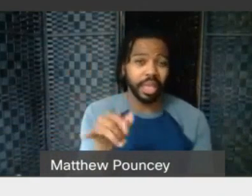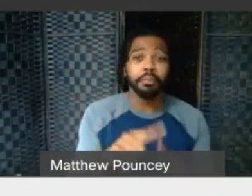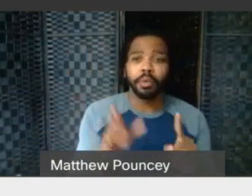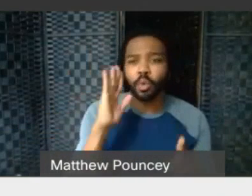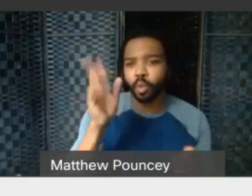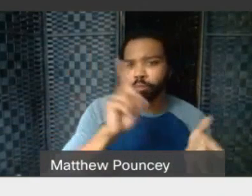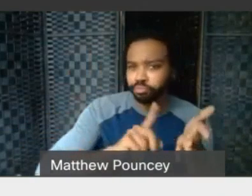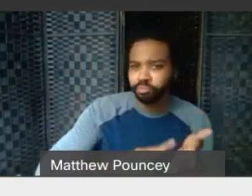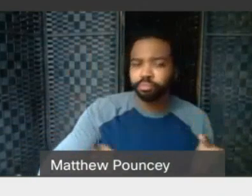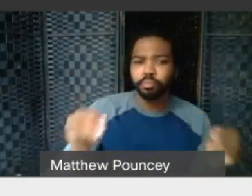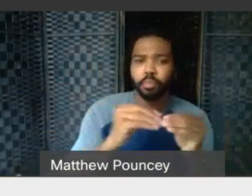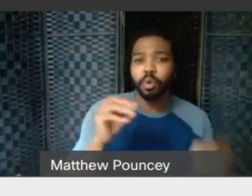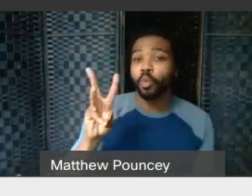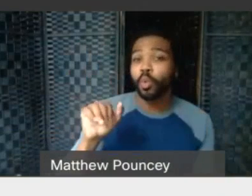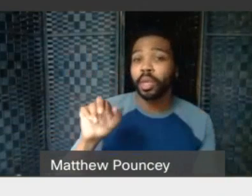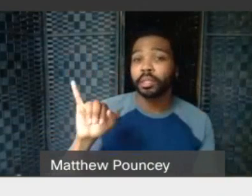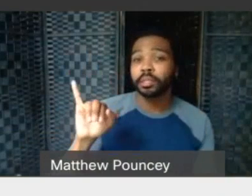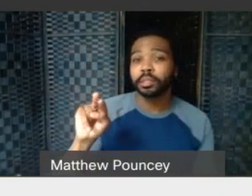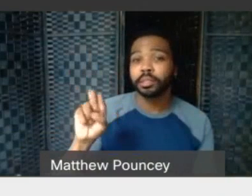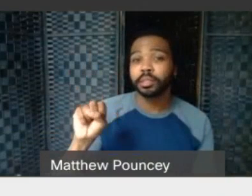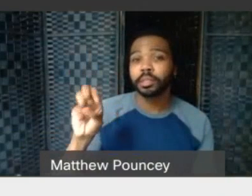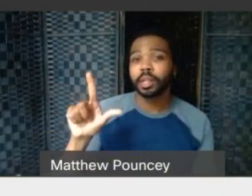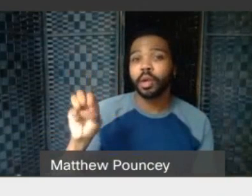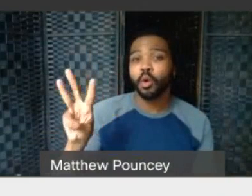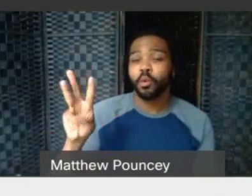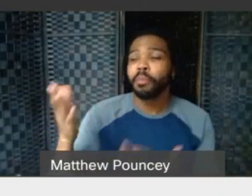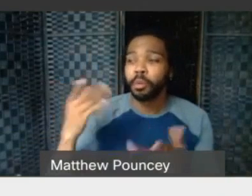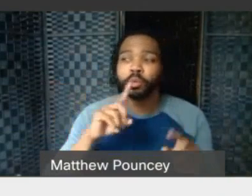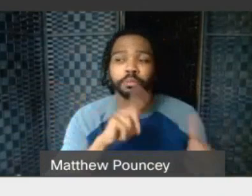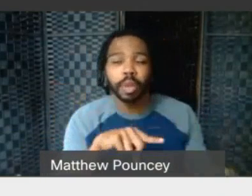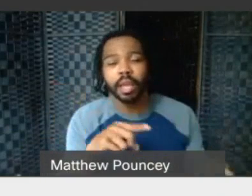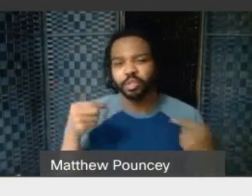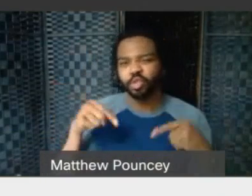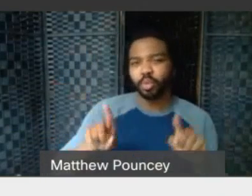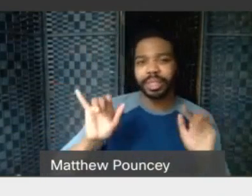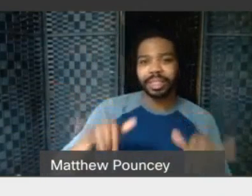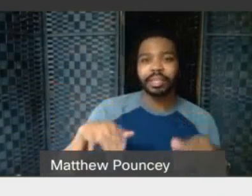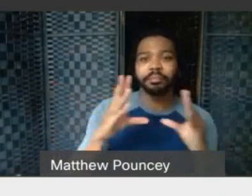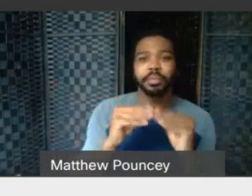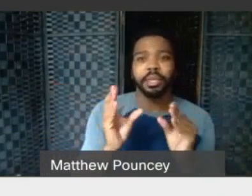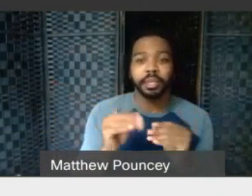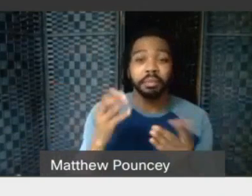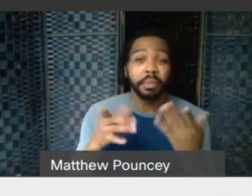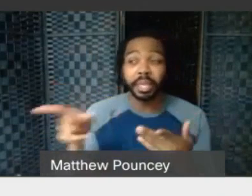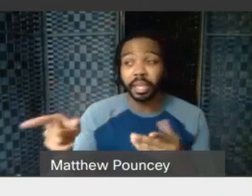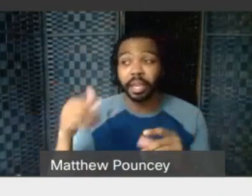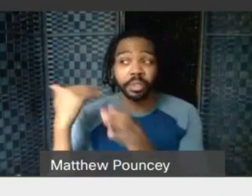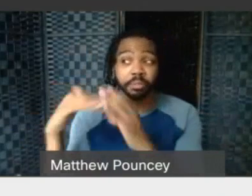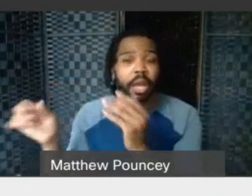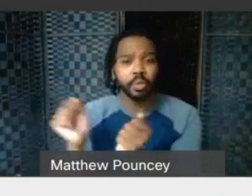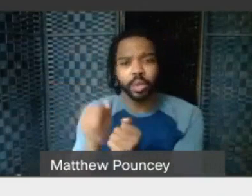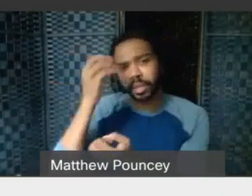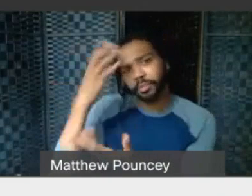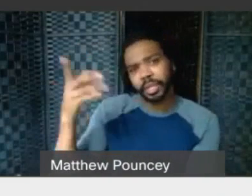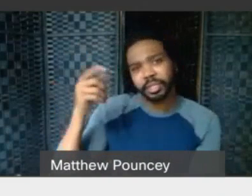that. Winslow may respond while we're meeting. He could respond by email with the data,